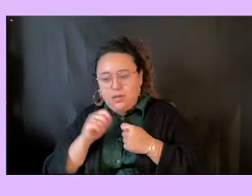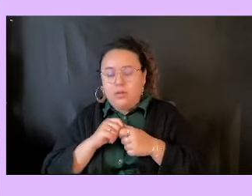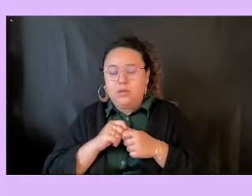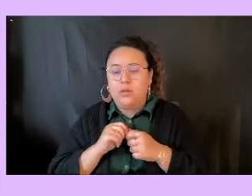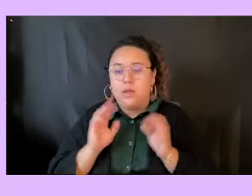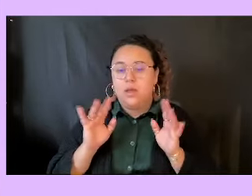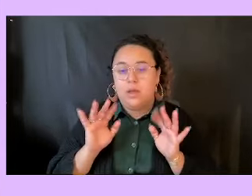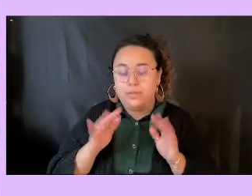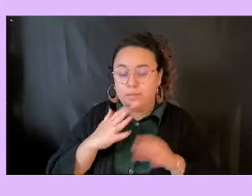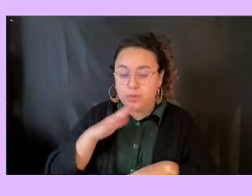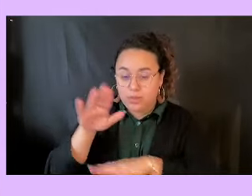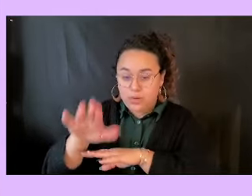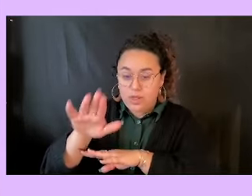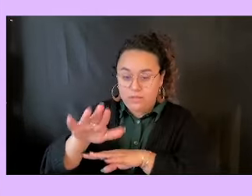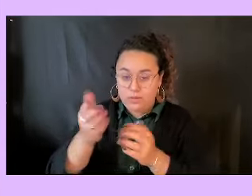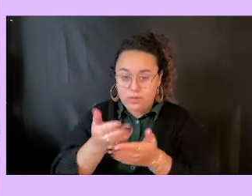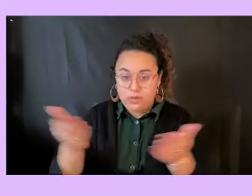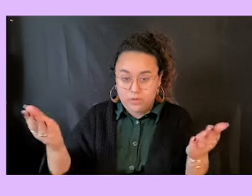Good afternoon, everyone.